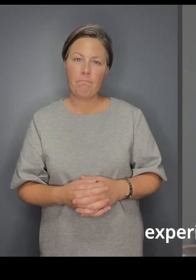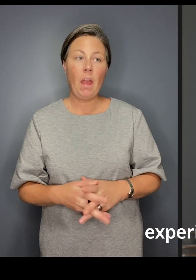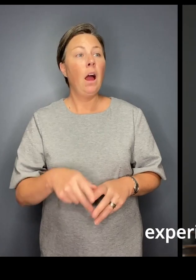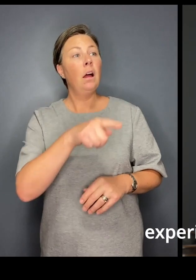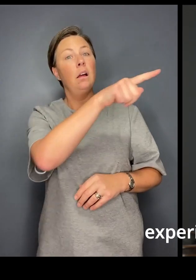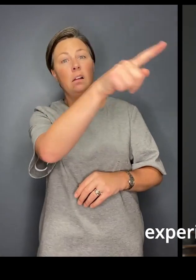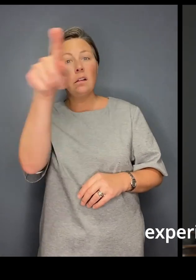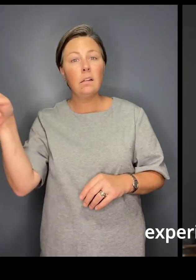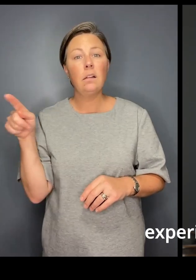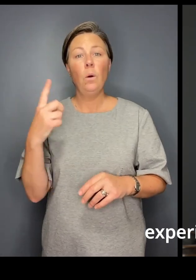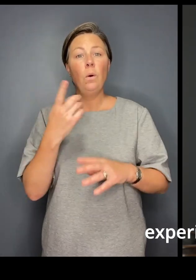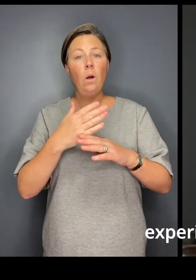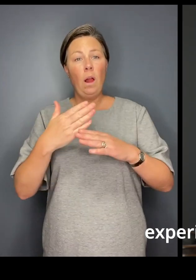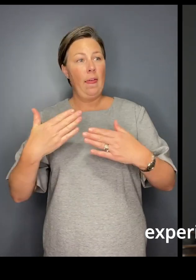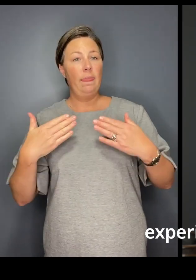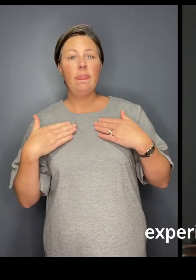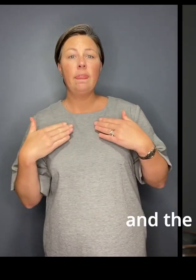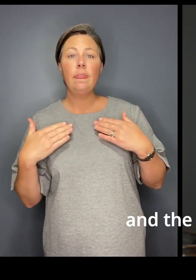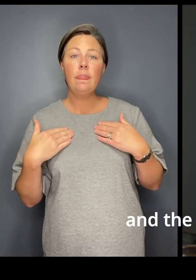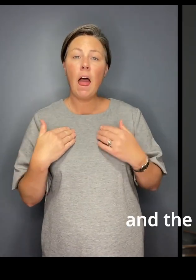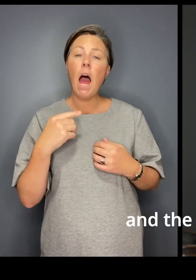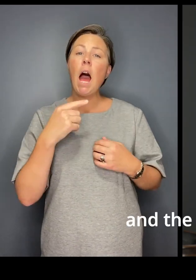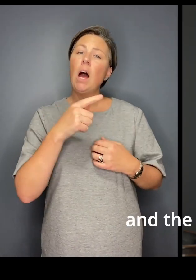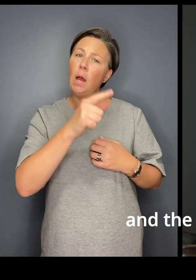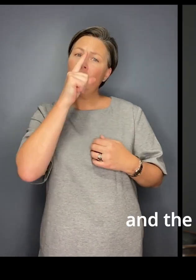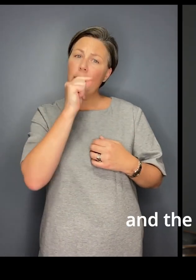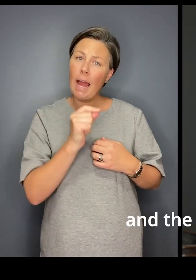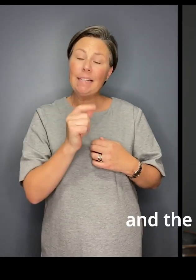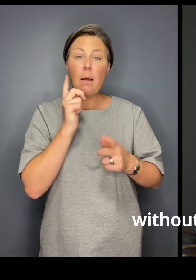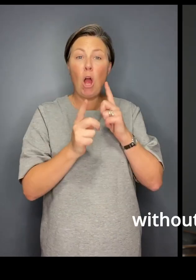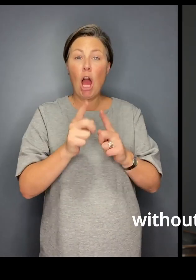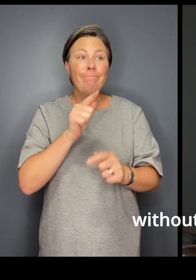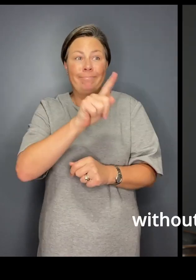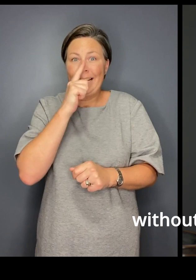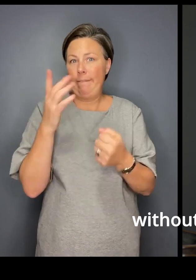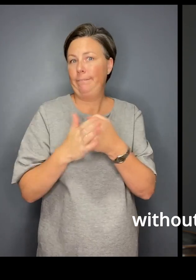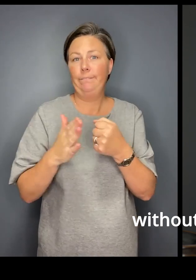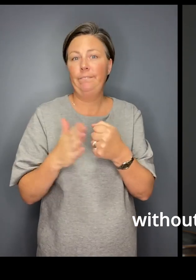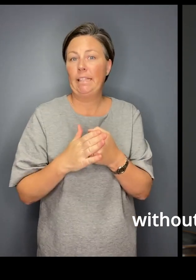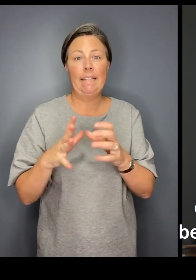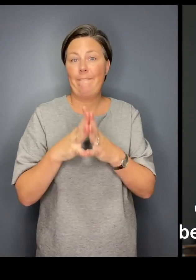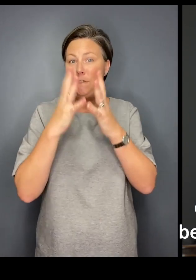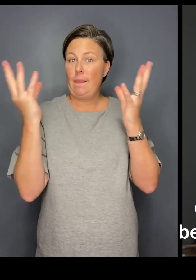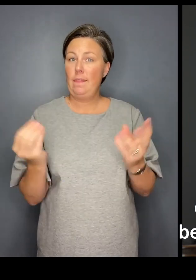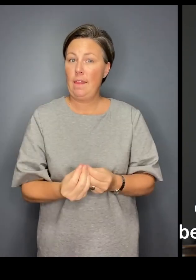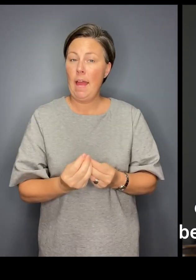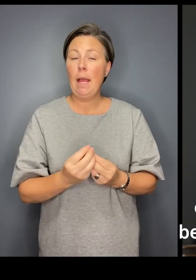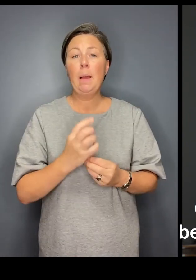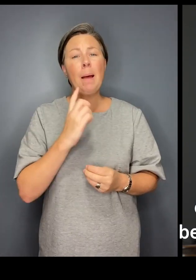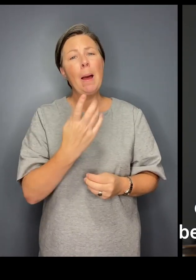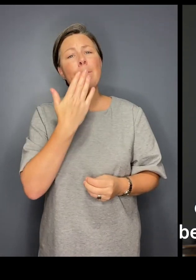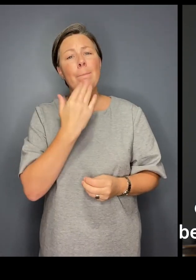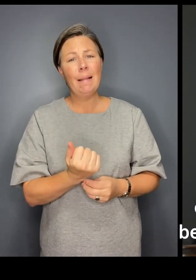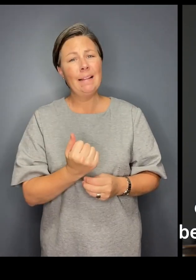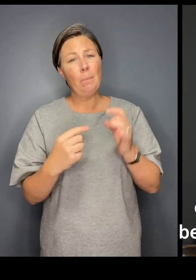You can validate the experience that somebody's having and the challenges they're experiencing without being able to fix all the issues or even necessarily fully being